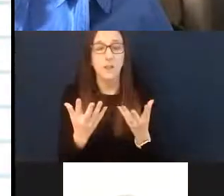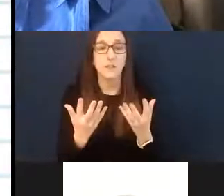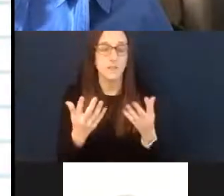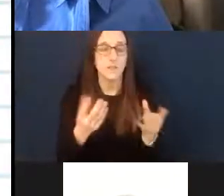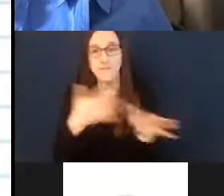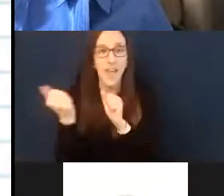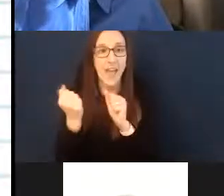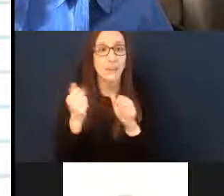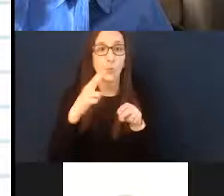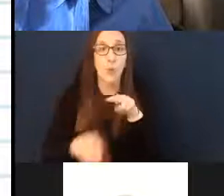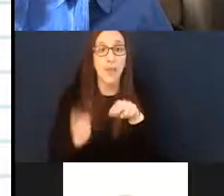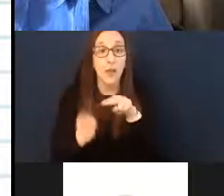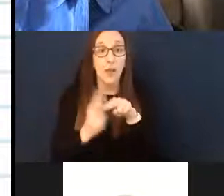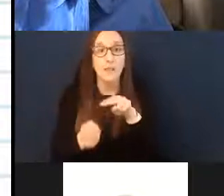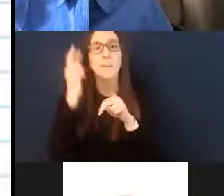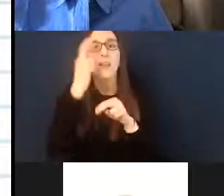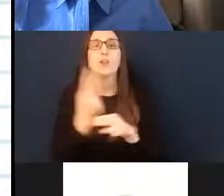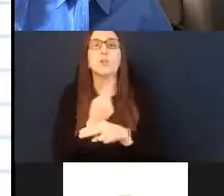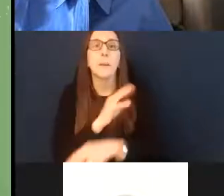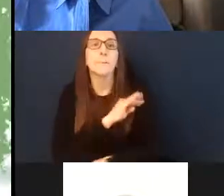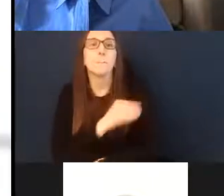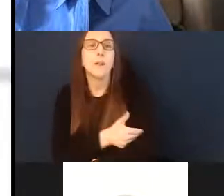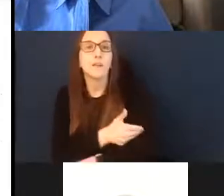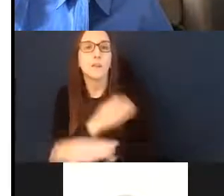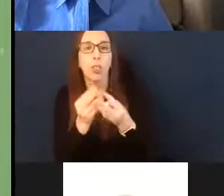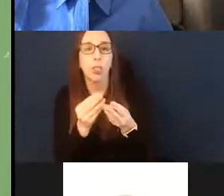when they start a ketogenic diet.